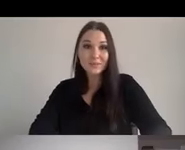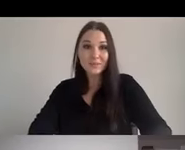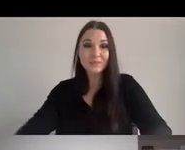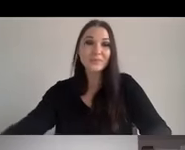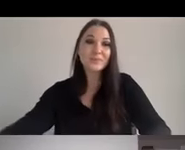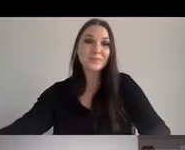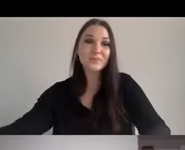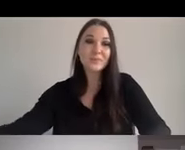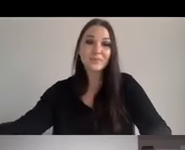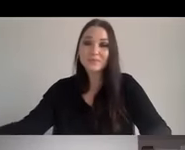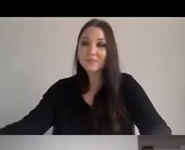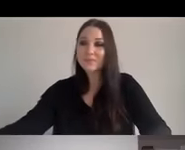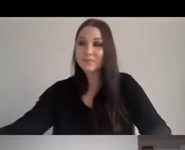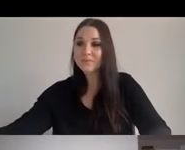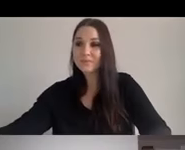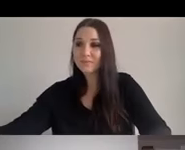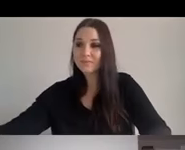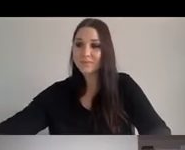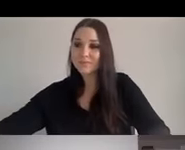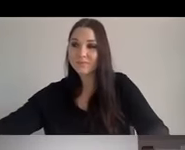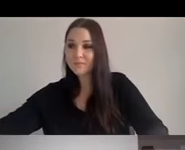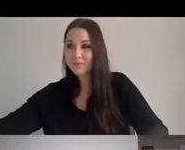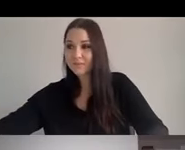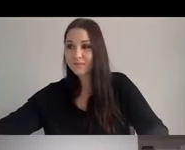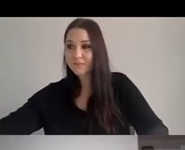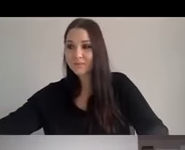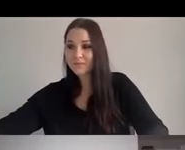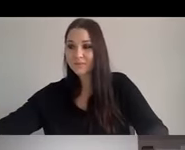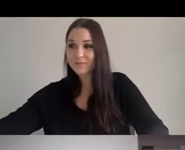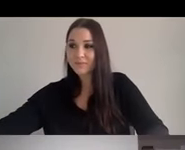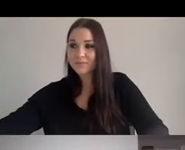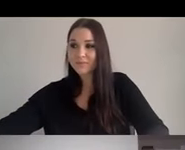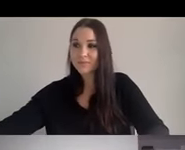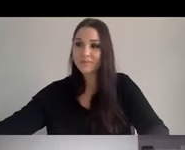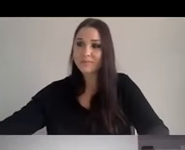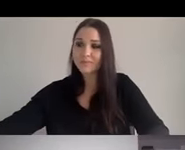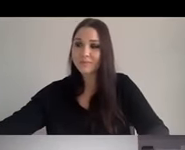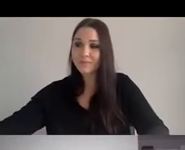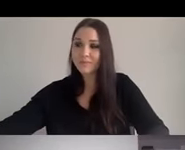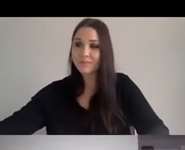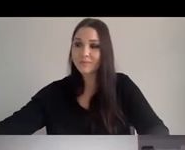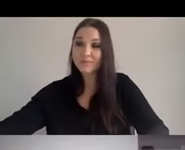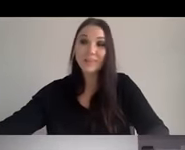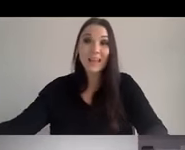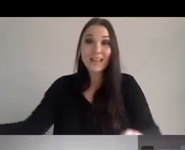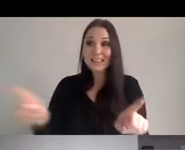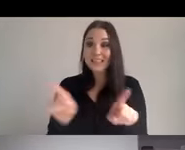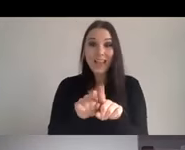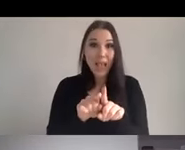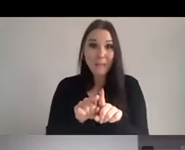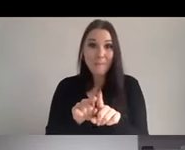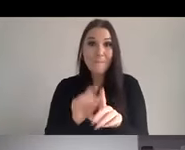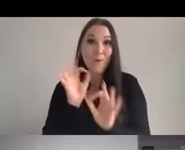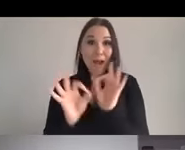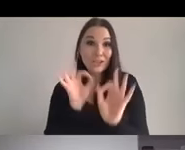in, same question. Finding the right candidates, cost versus time. What do you think of? What are